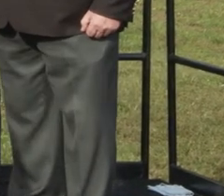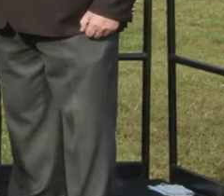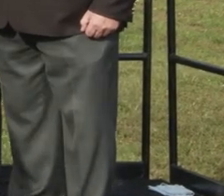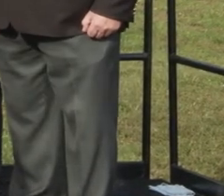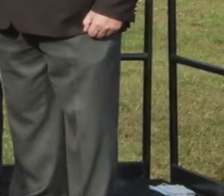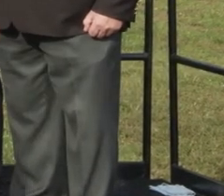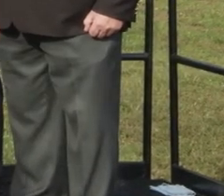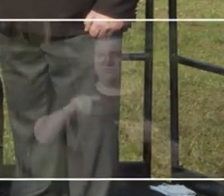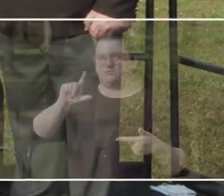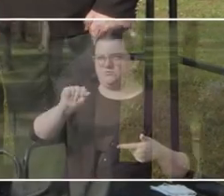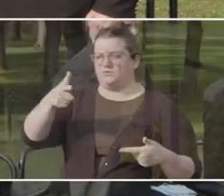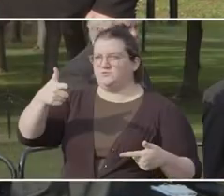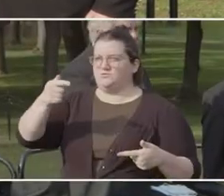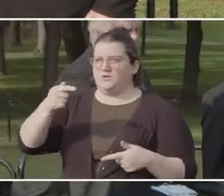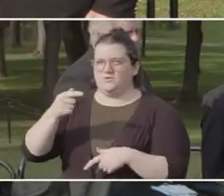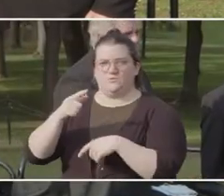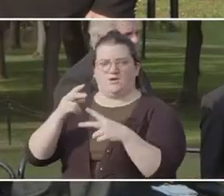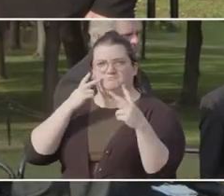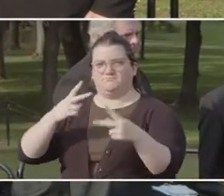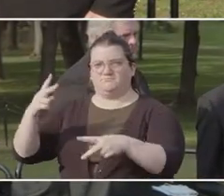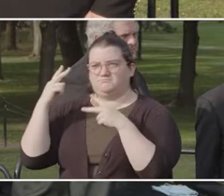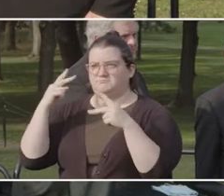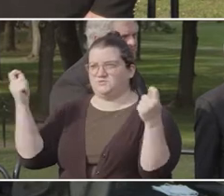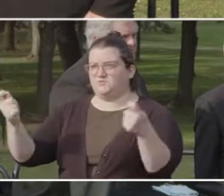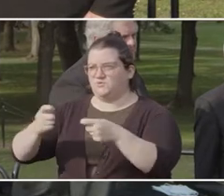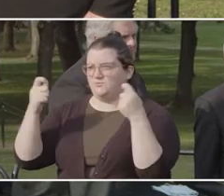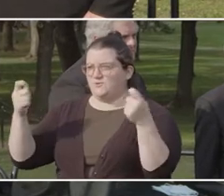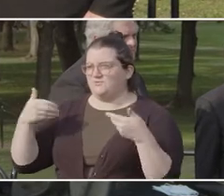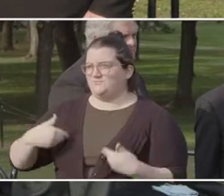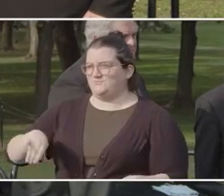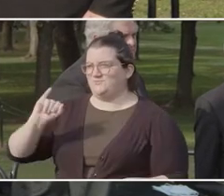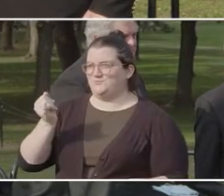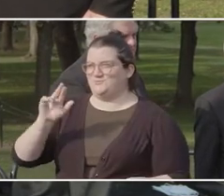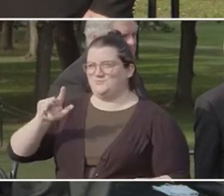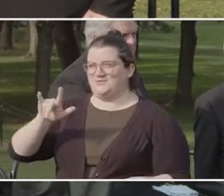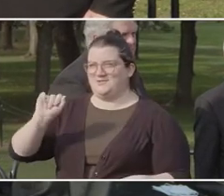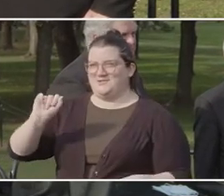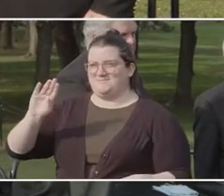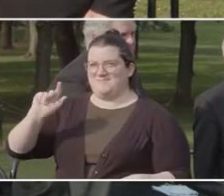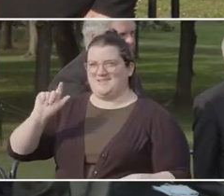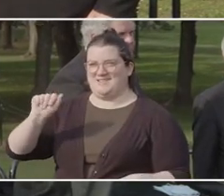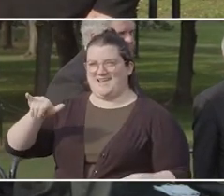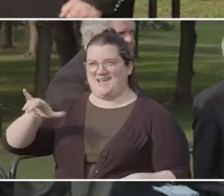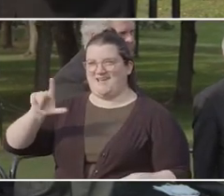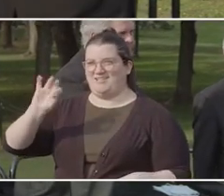Juliana Blaylock, Outreach Manager for the Vietnam Veterans Memorial Fund, that one that relentlessly emails you all the